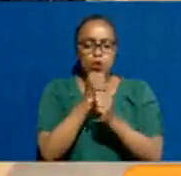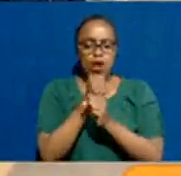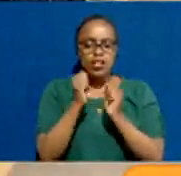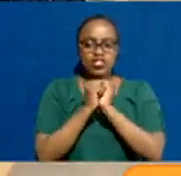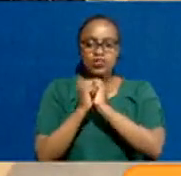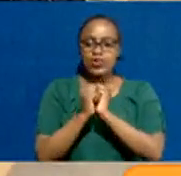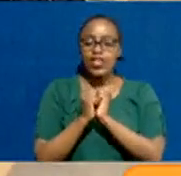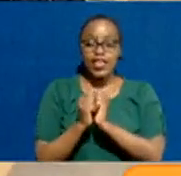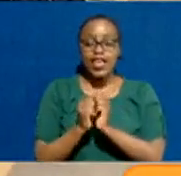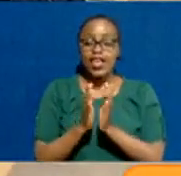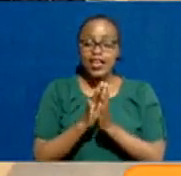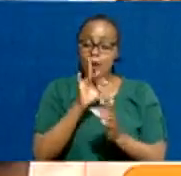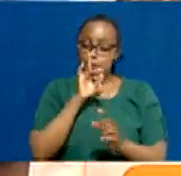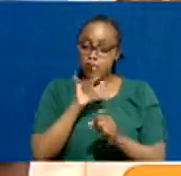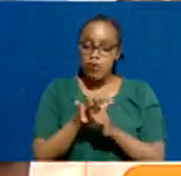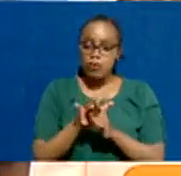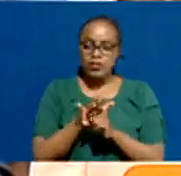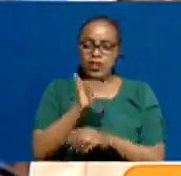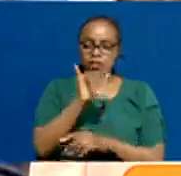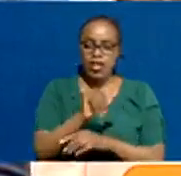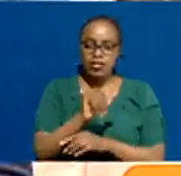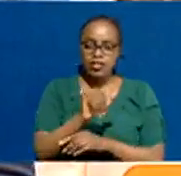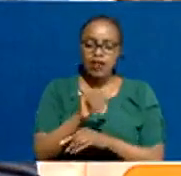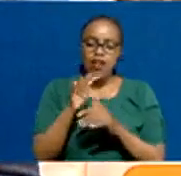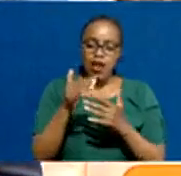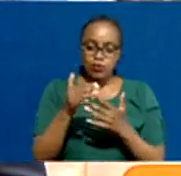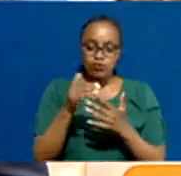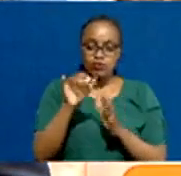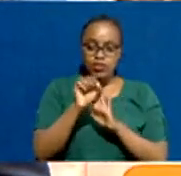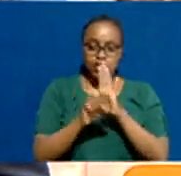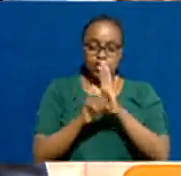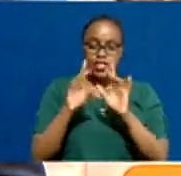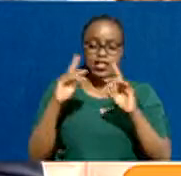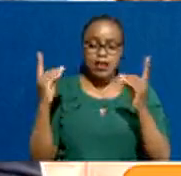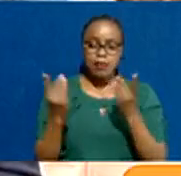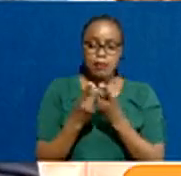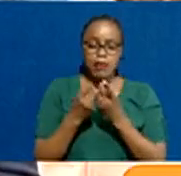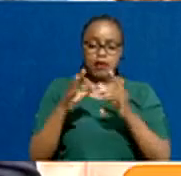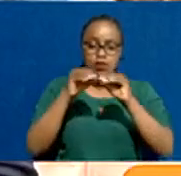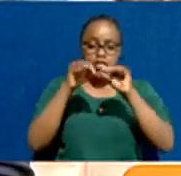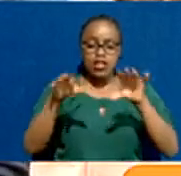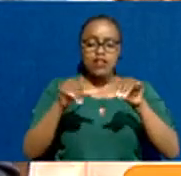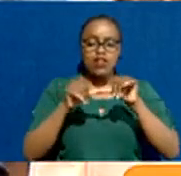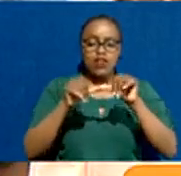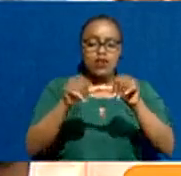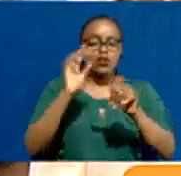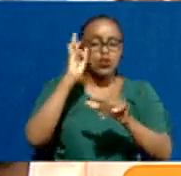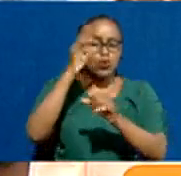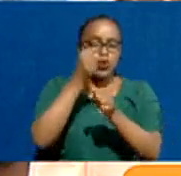together. And I've been assured that there will be a State Department of devolution to continue with the